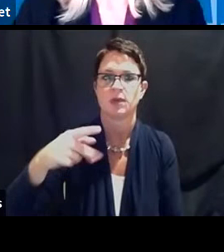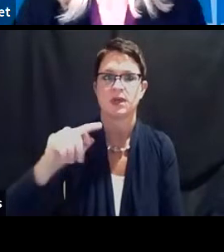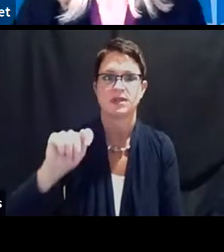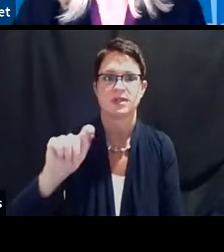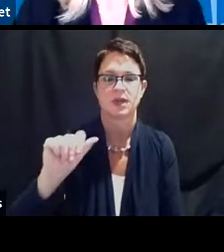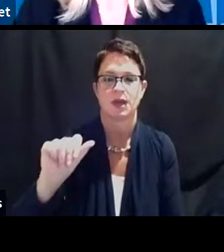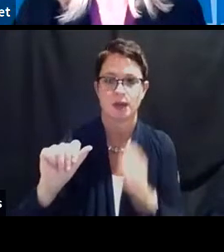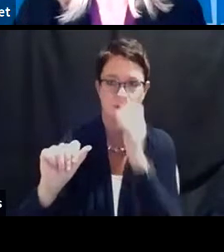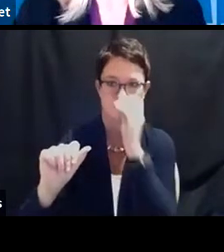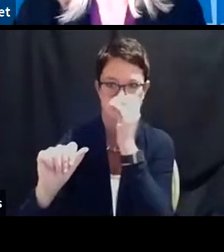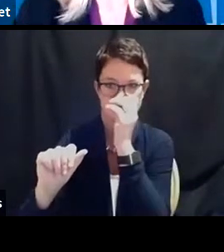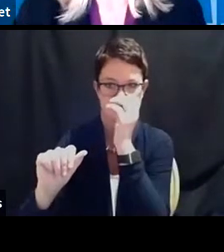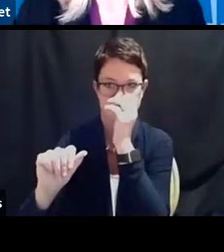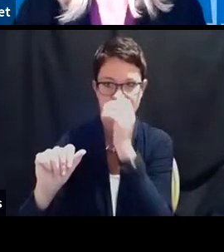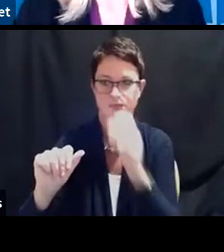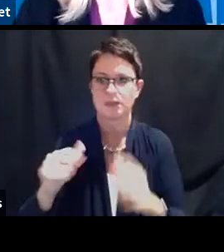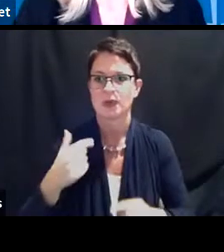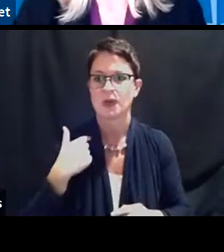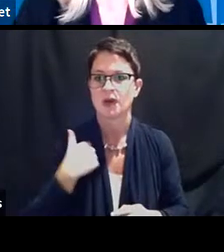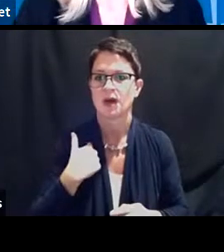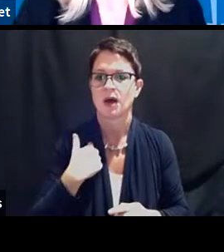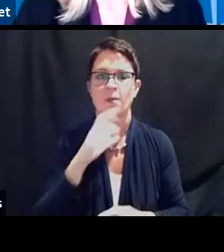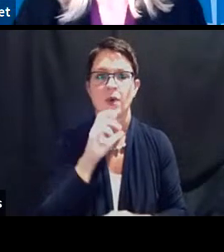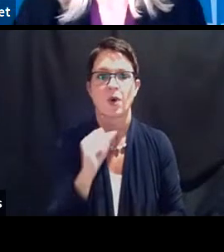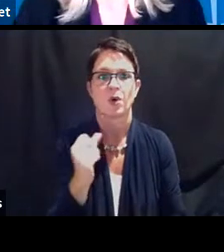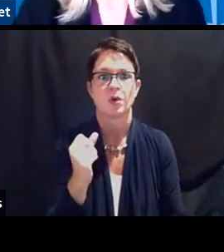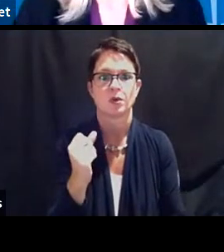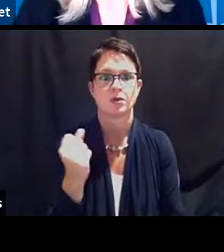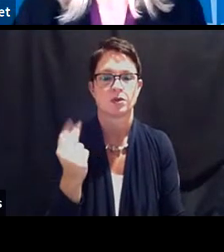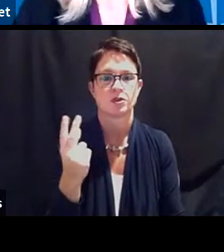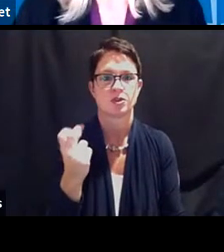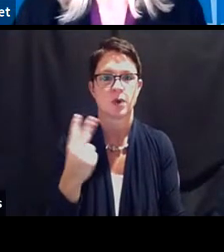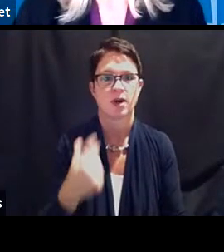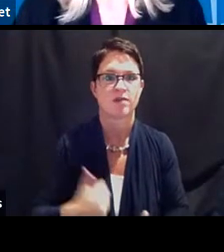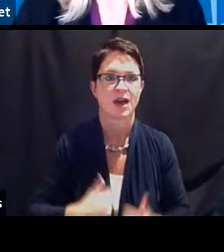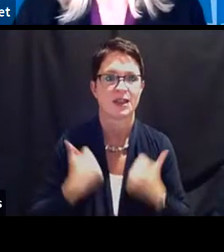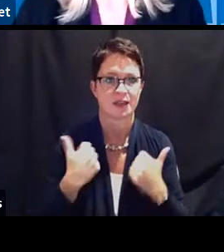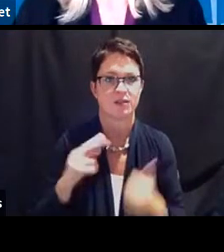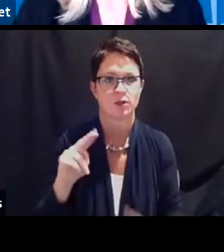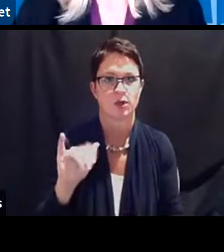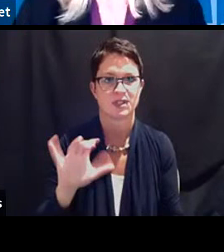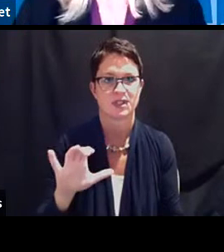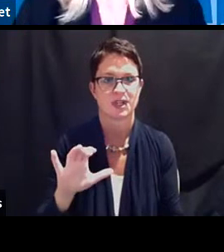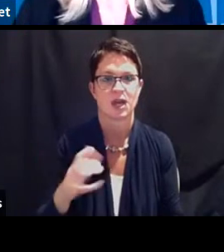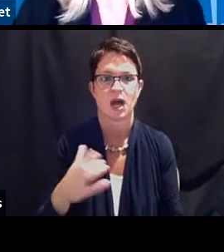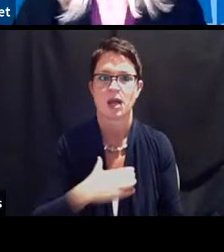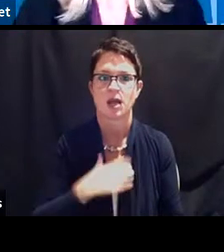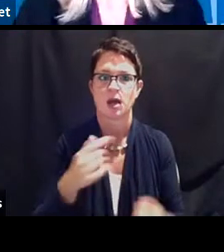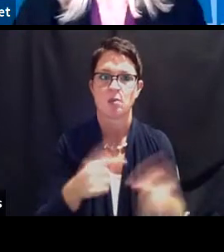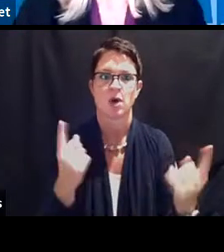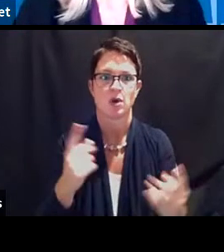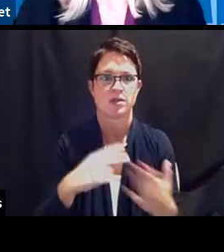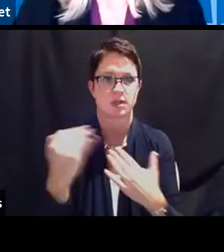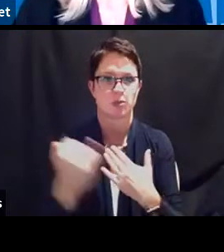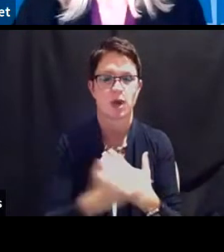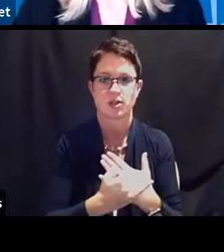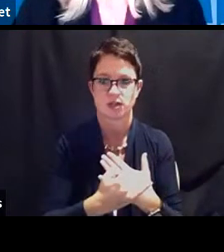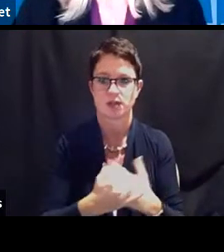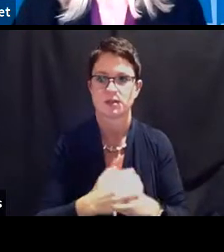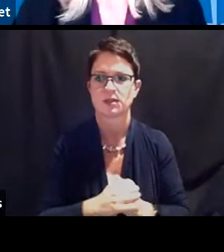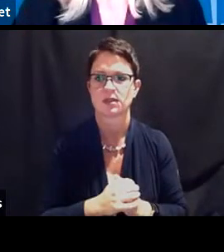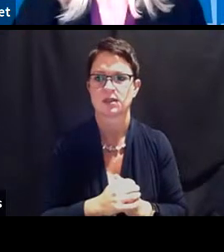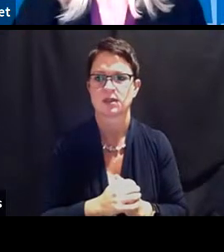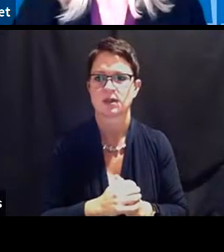KESAV-GUPTA. I'm a 12-year-old native New York City resident, and I strongly oppose this project.